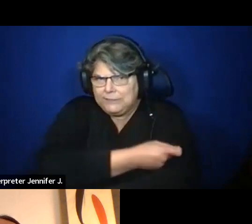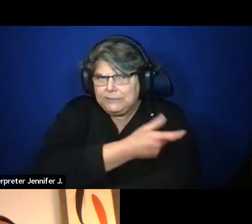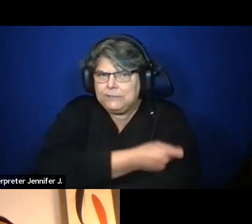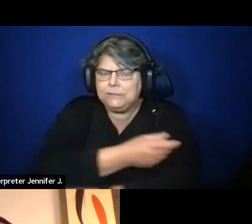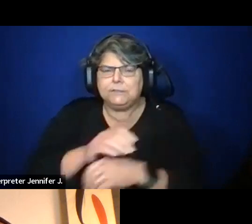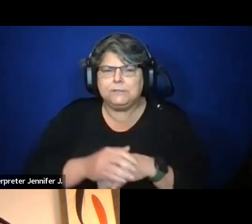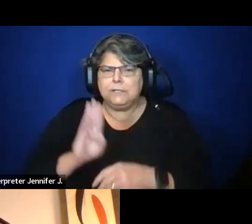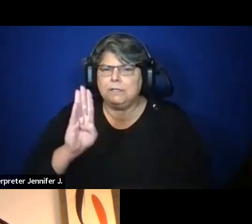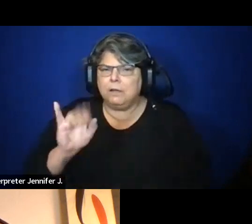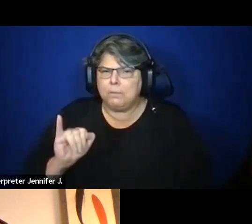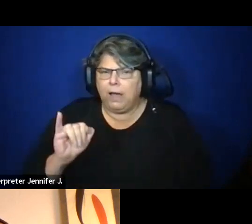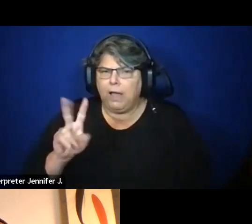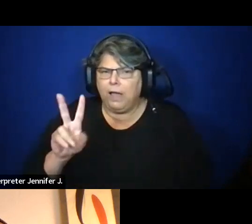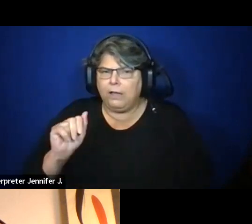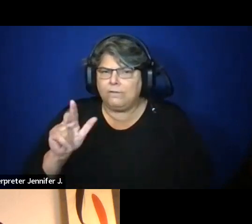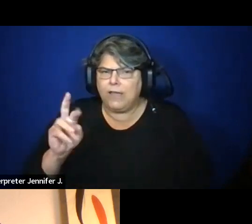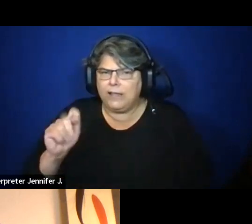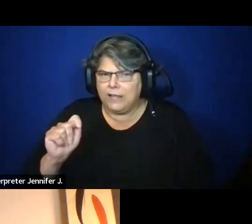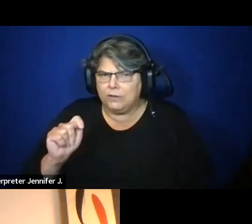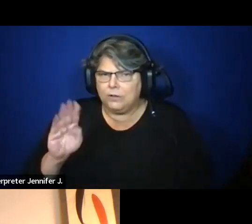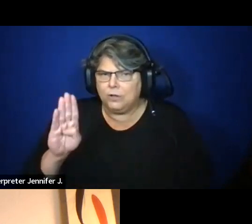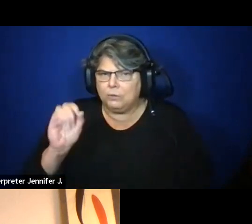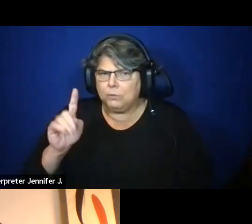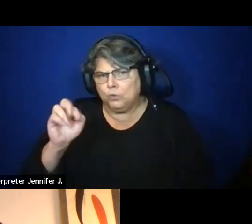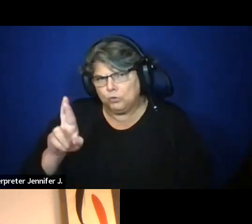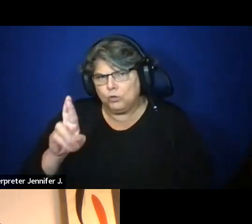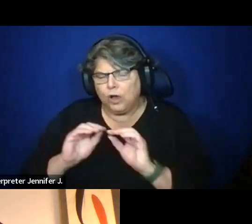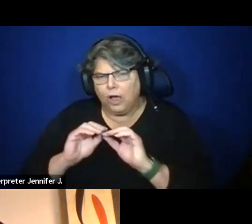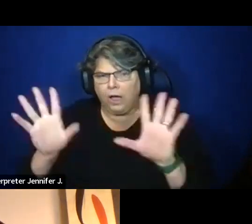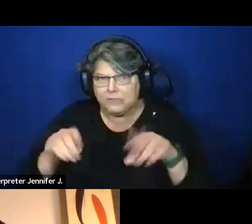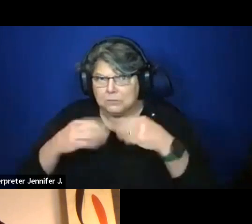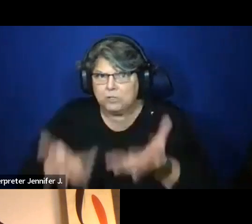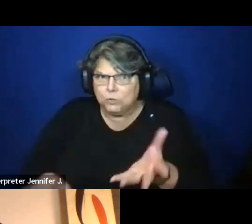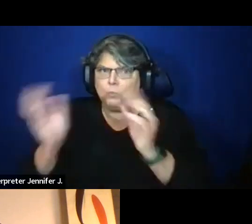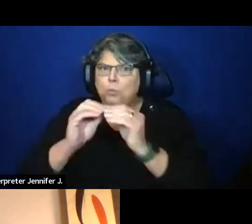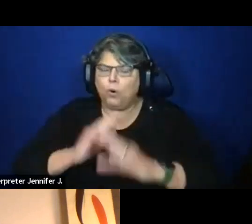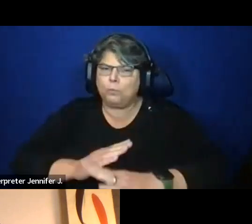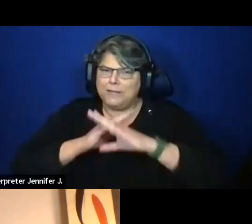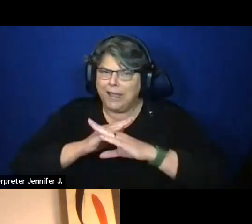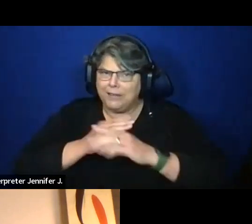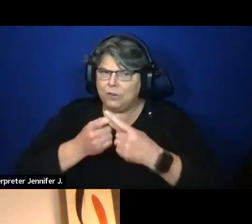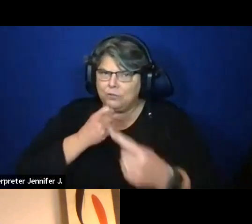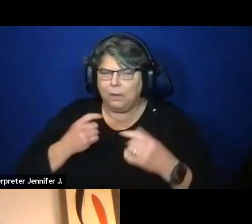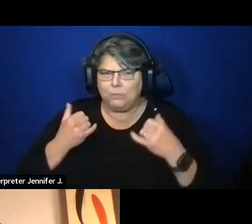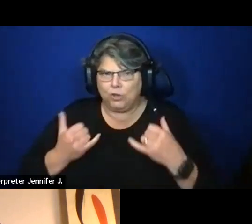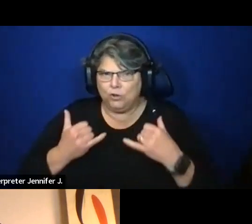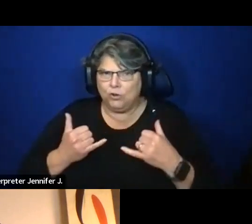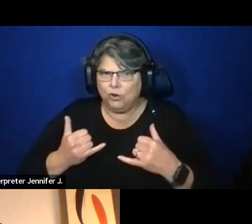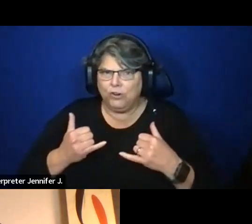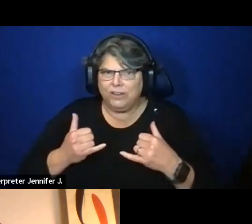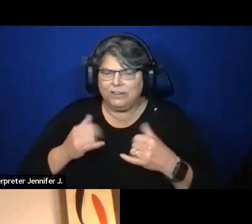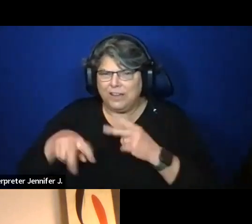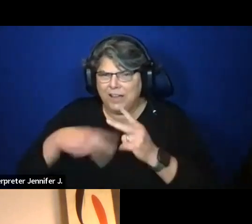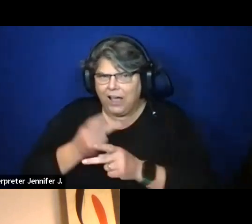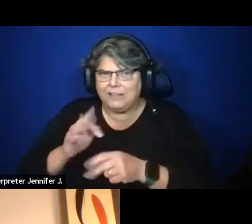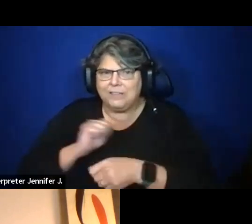The bivalent booster obviously provides like additional protection against the current circulating variants of